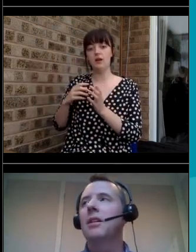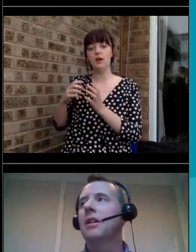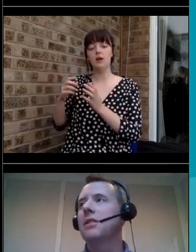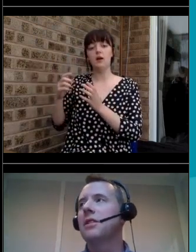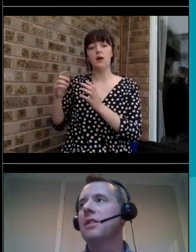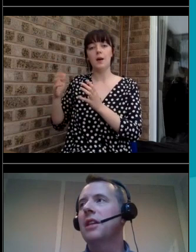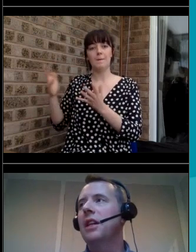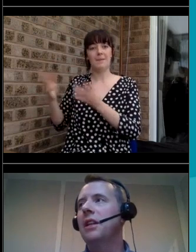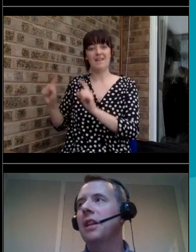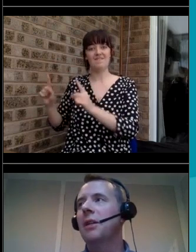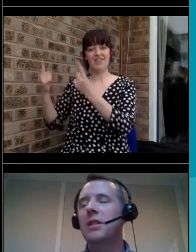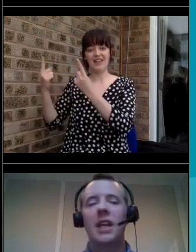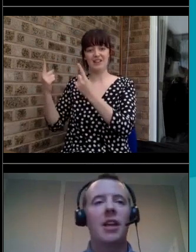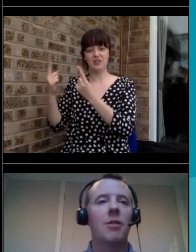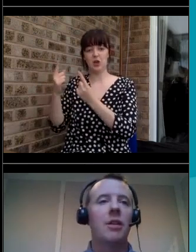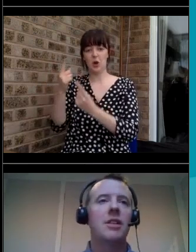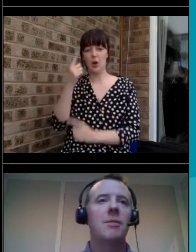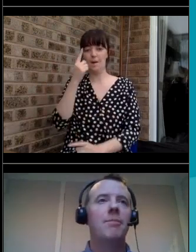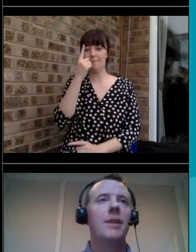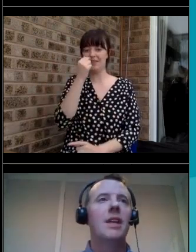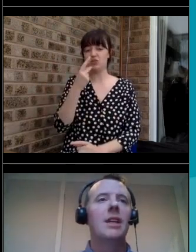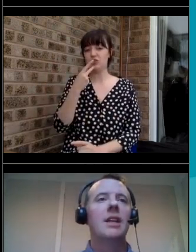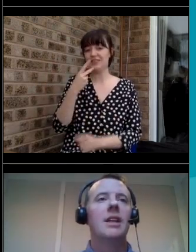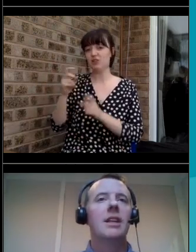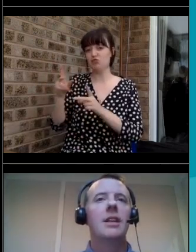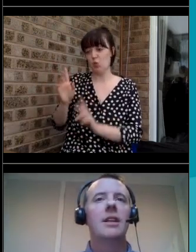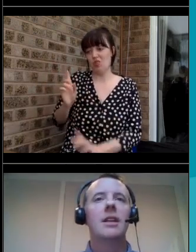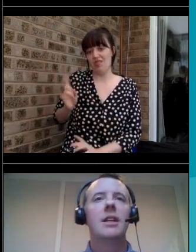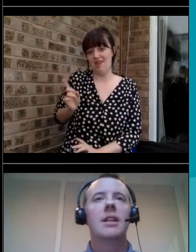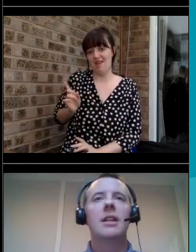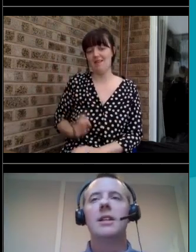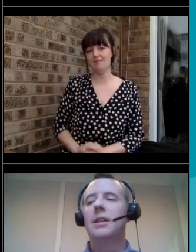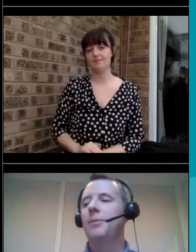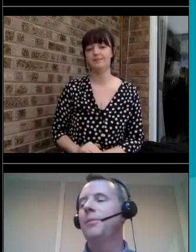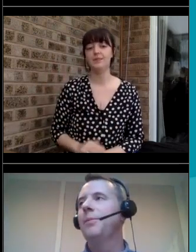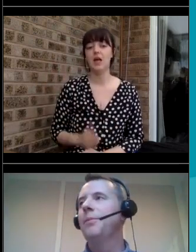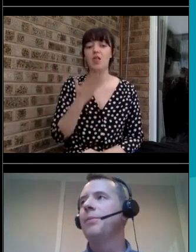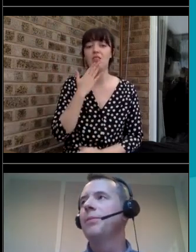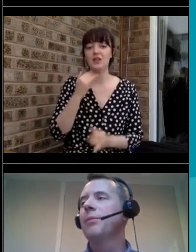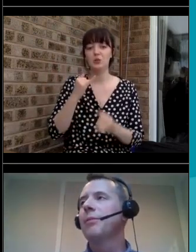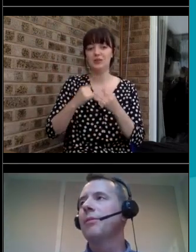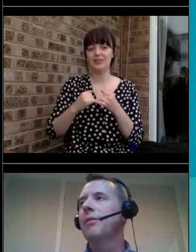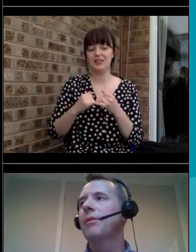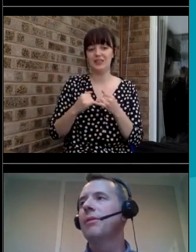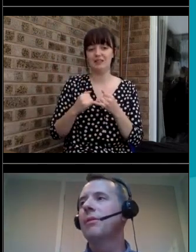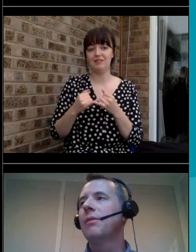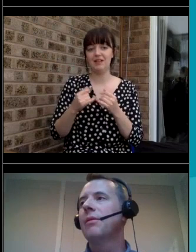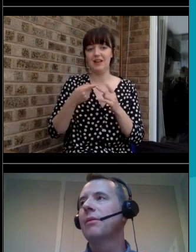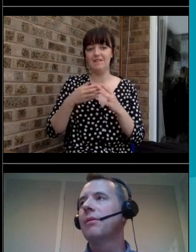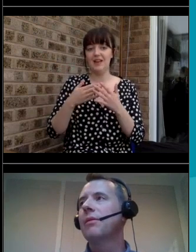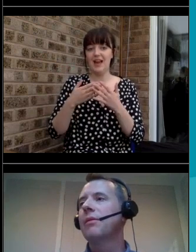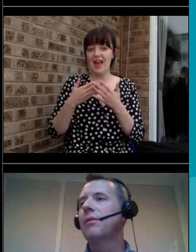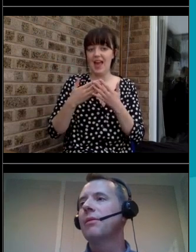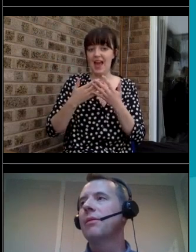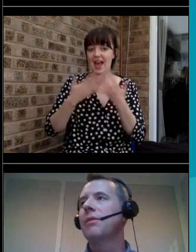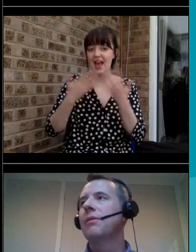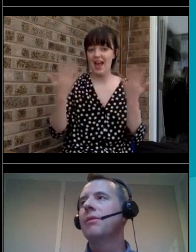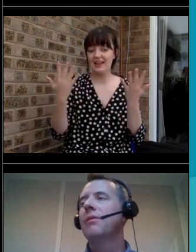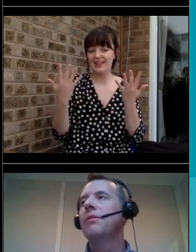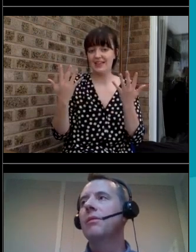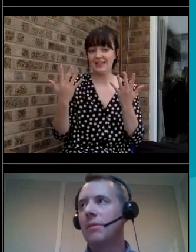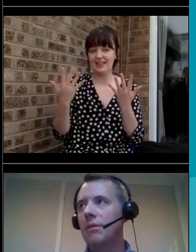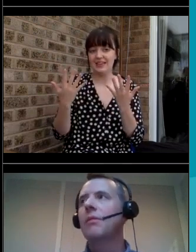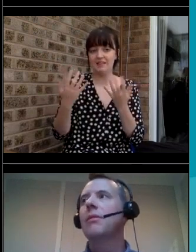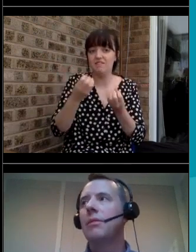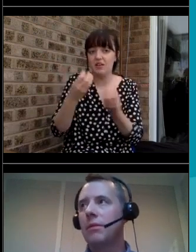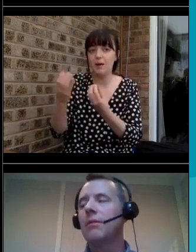I hope that answers that particular question. Thank you, Steve. And if you've got anything you want to feed back on those changes, then